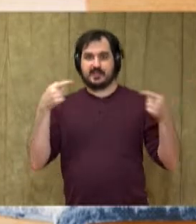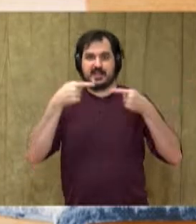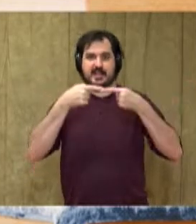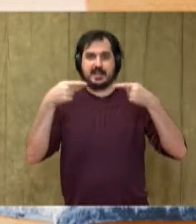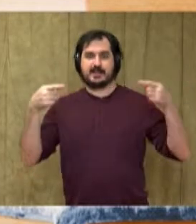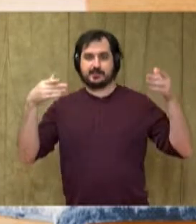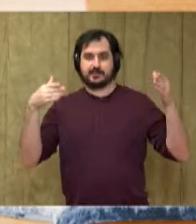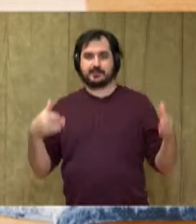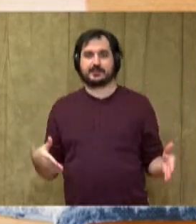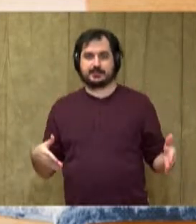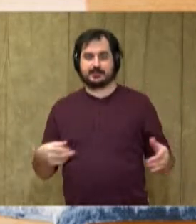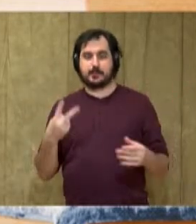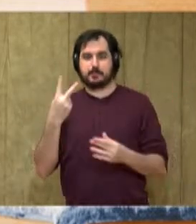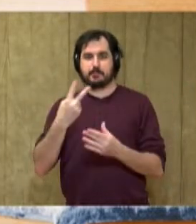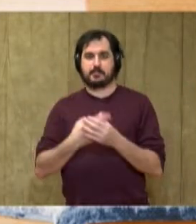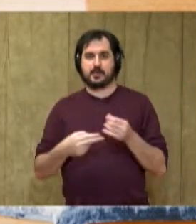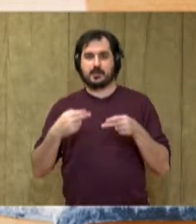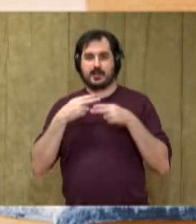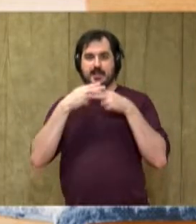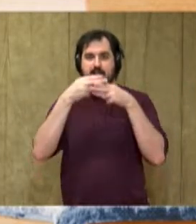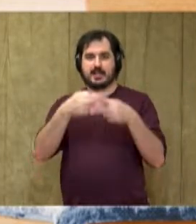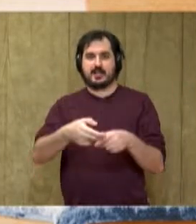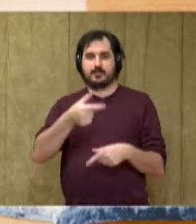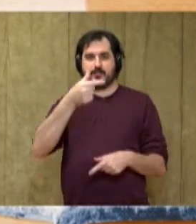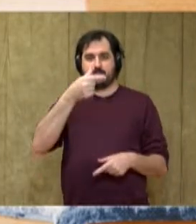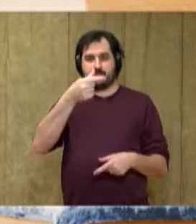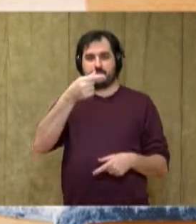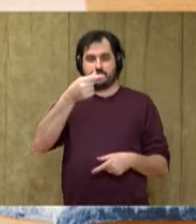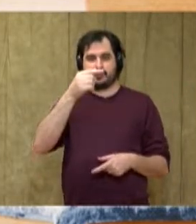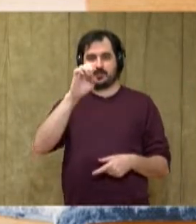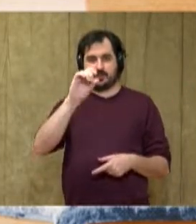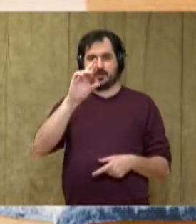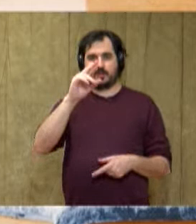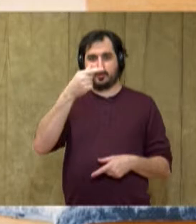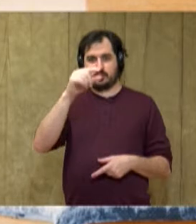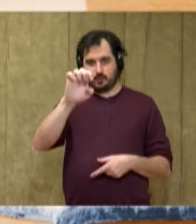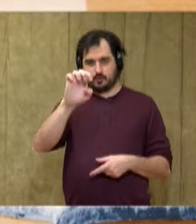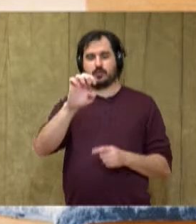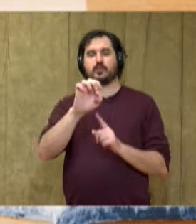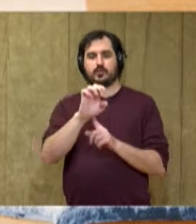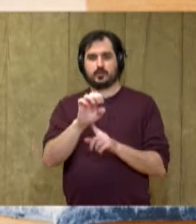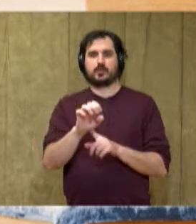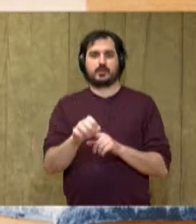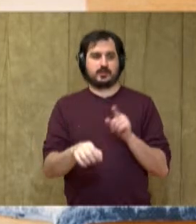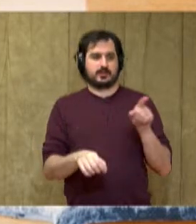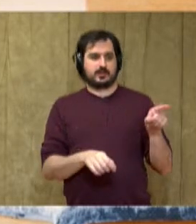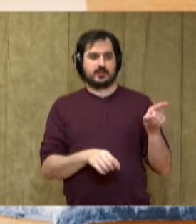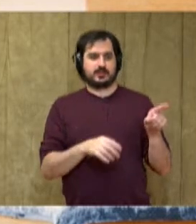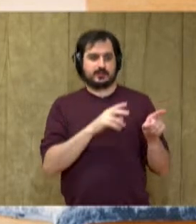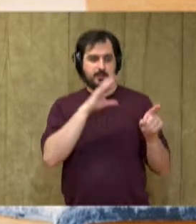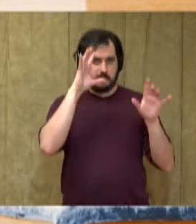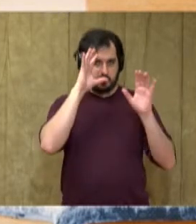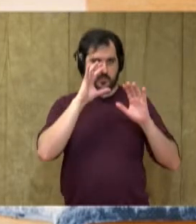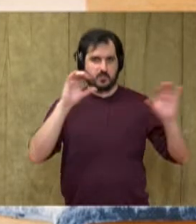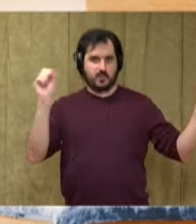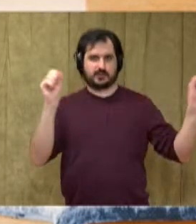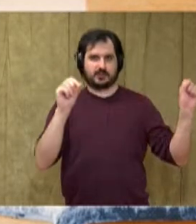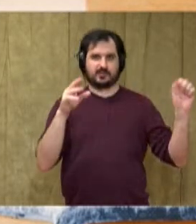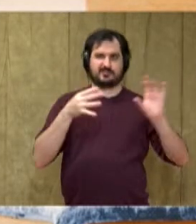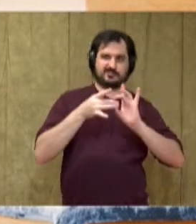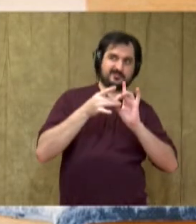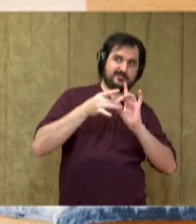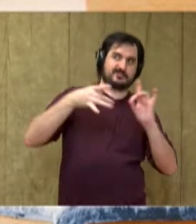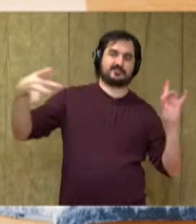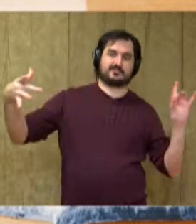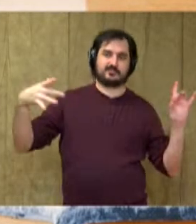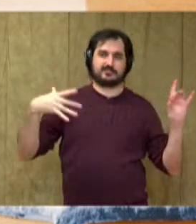was the man who freed the American colonies from the British. And George III was the British king who